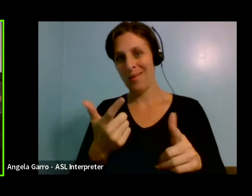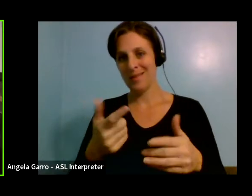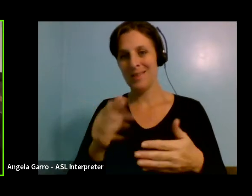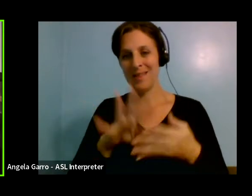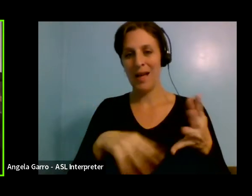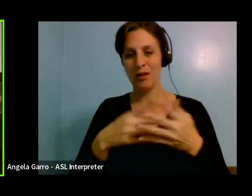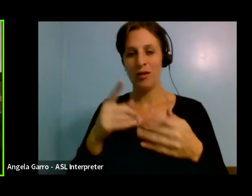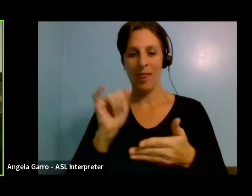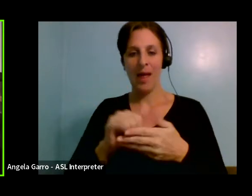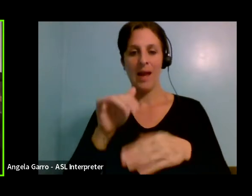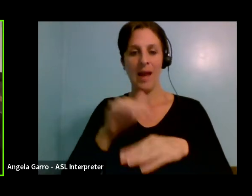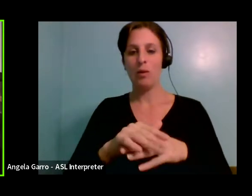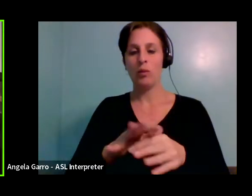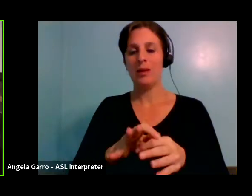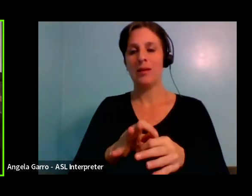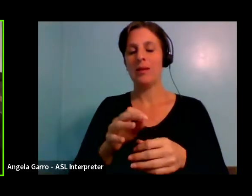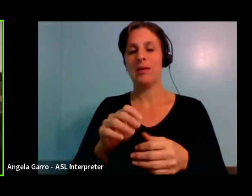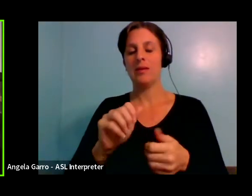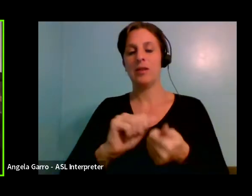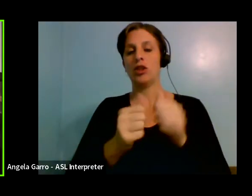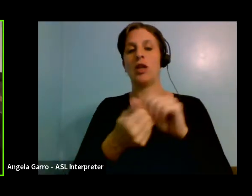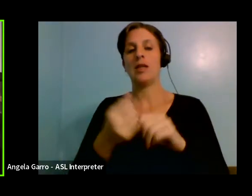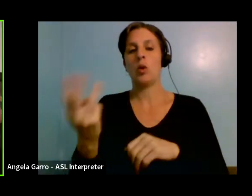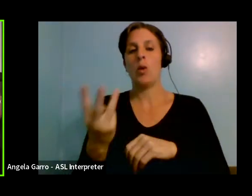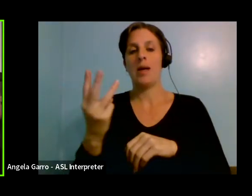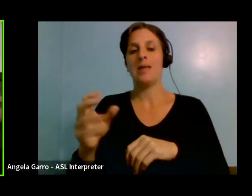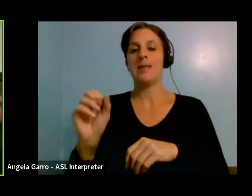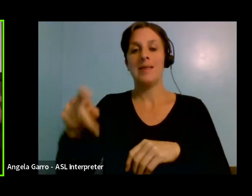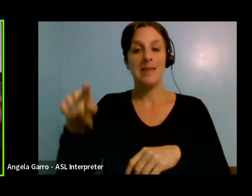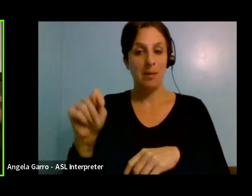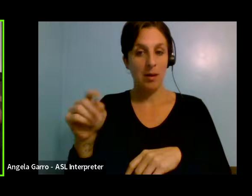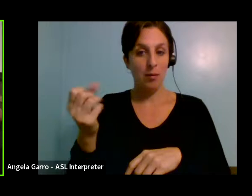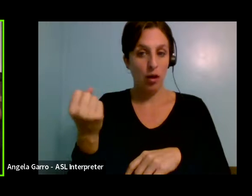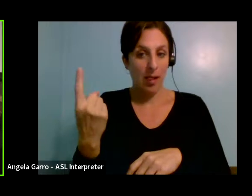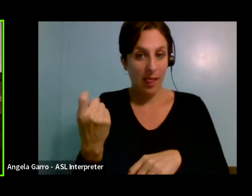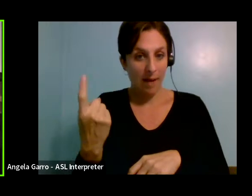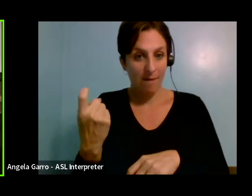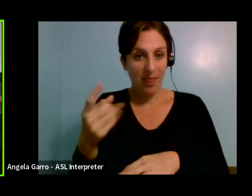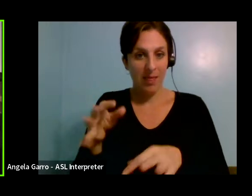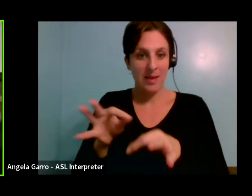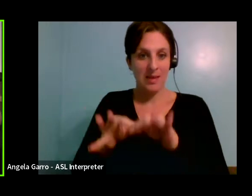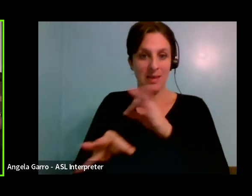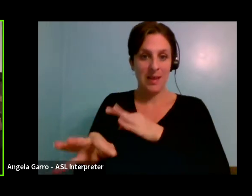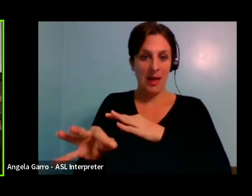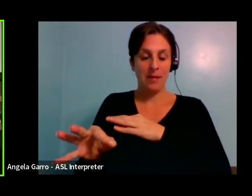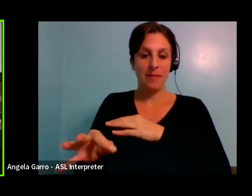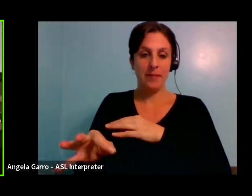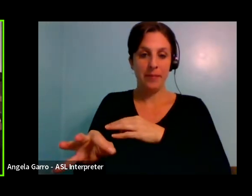propose we're moving it to Wednesday, September 11th instead. Okay.